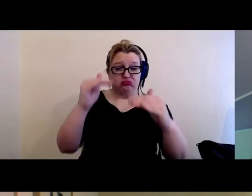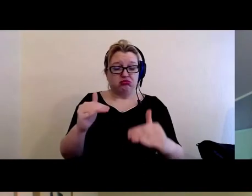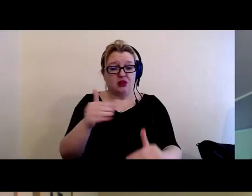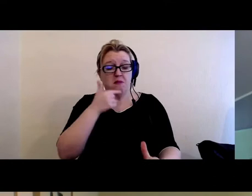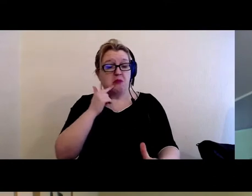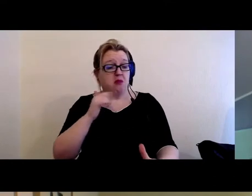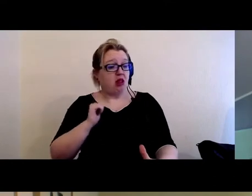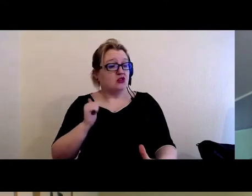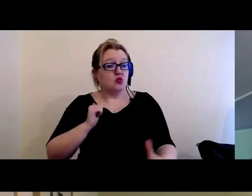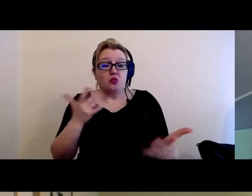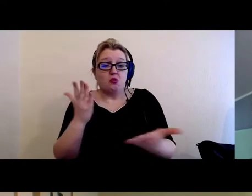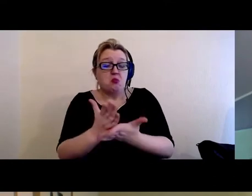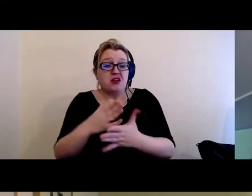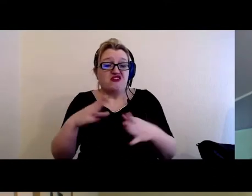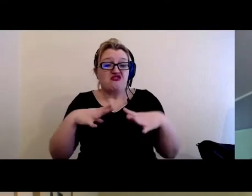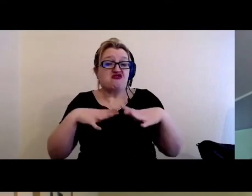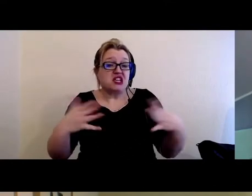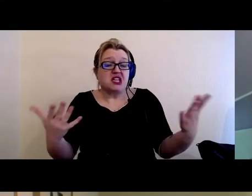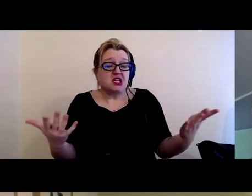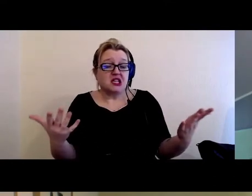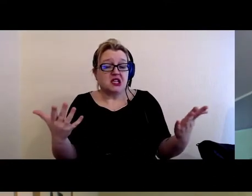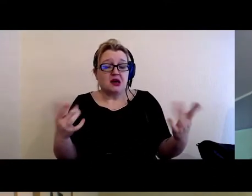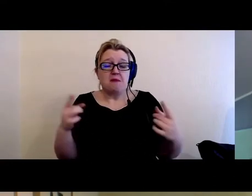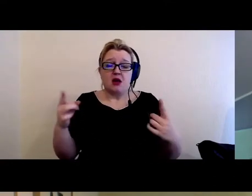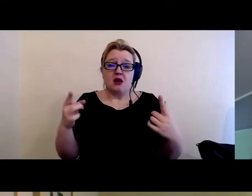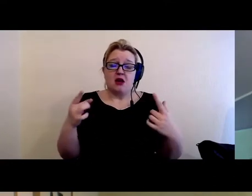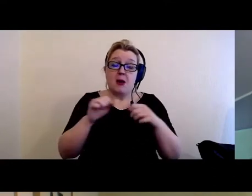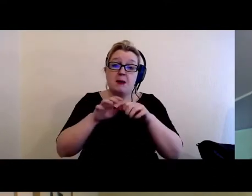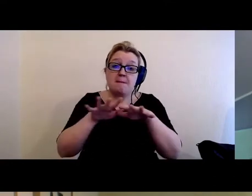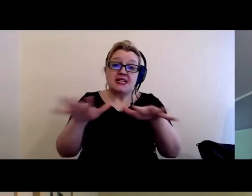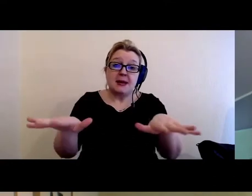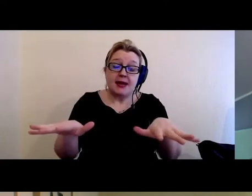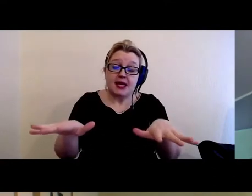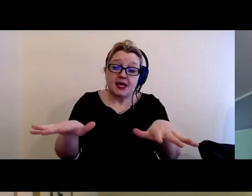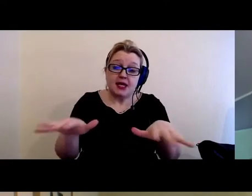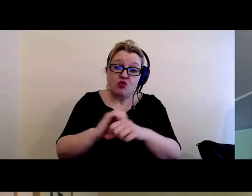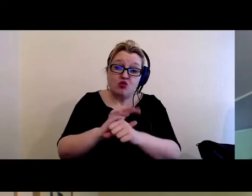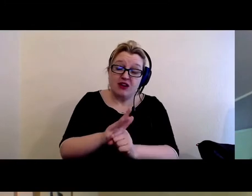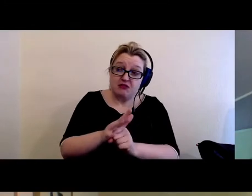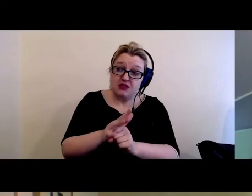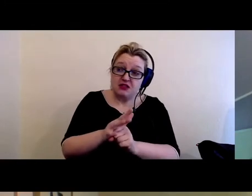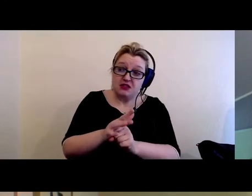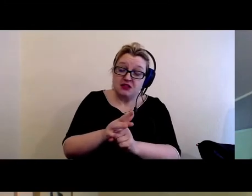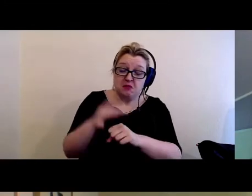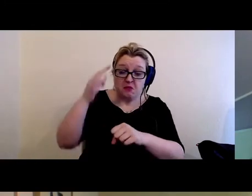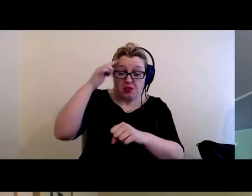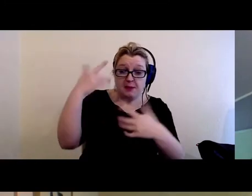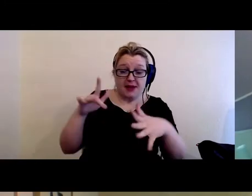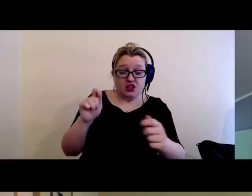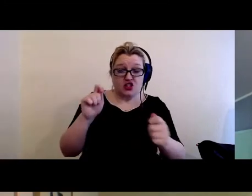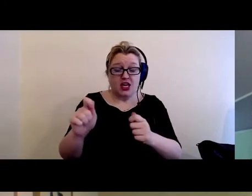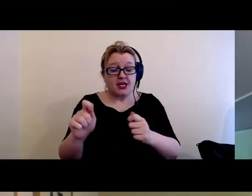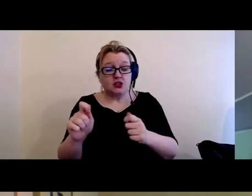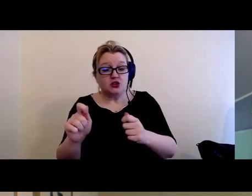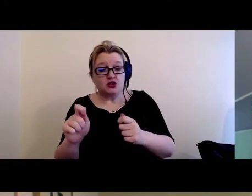just wondering what your take was on how the pandemic might have changed that, because the importance of social care was surely more front and center, and